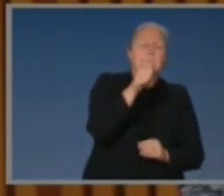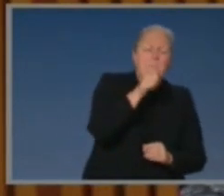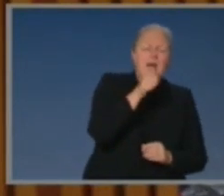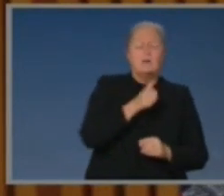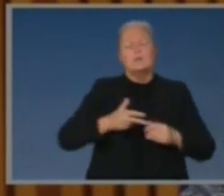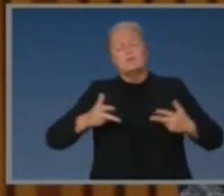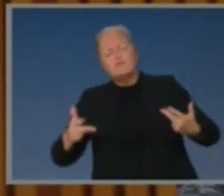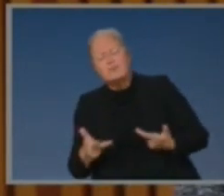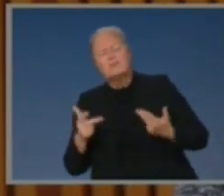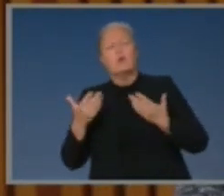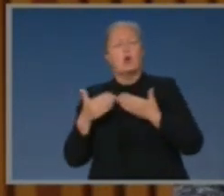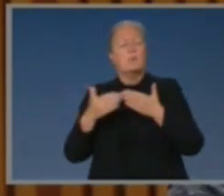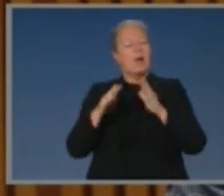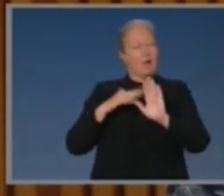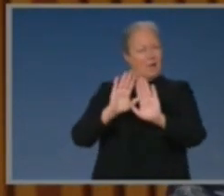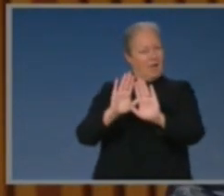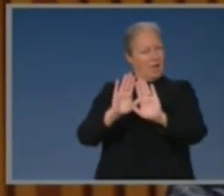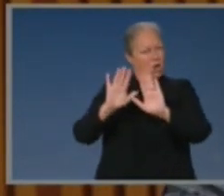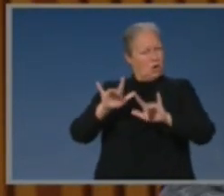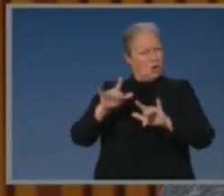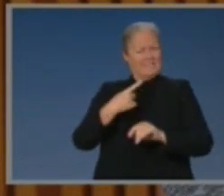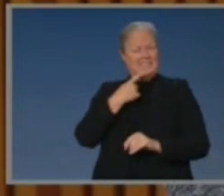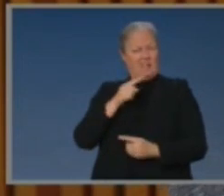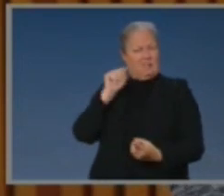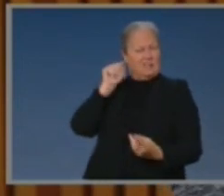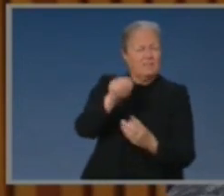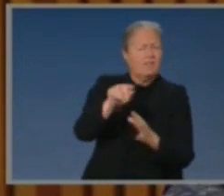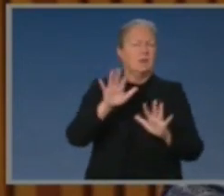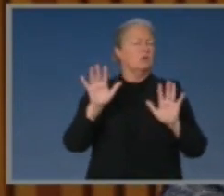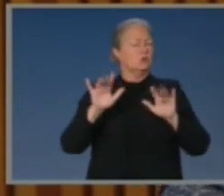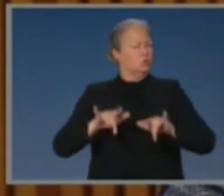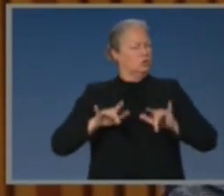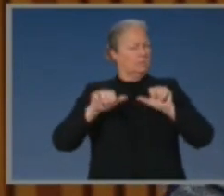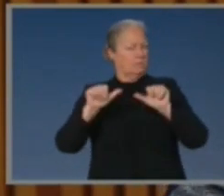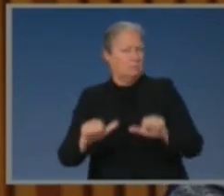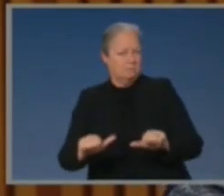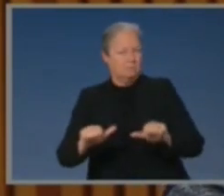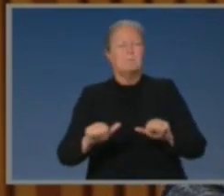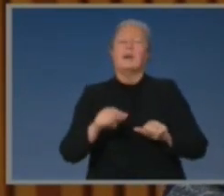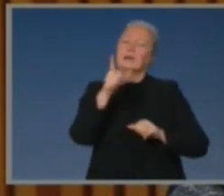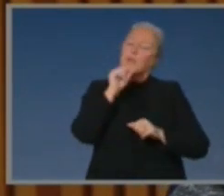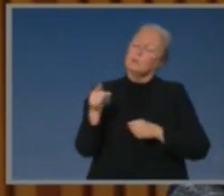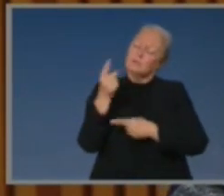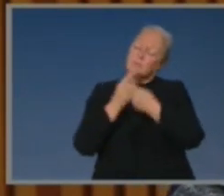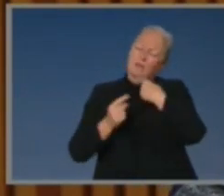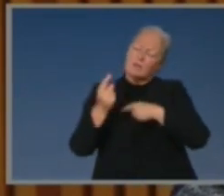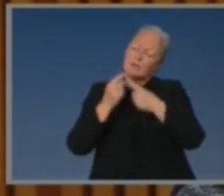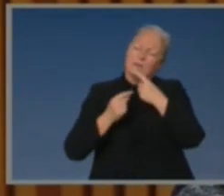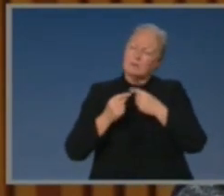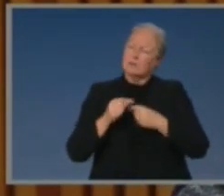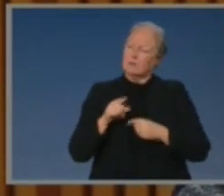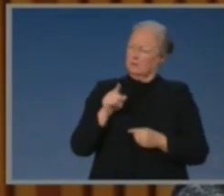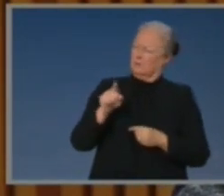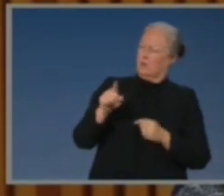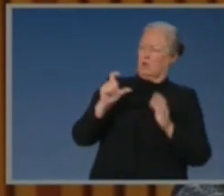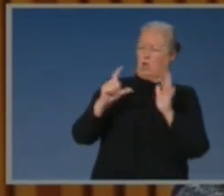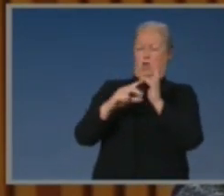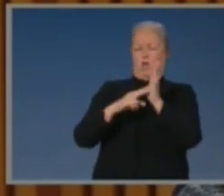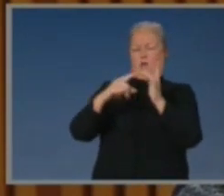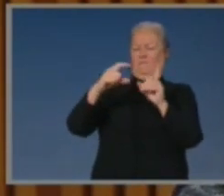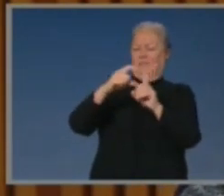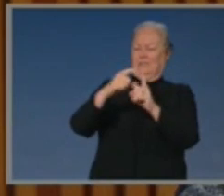us... Well, I haven't been specific, to be fair, Andrew. Well, I think Nev Power was, actually. But could you explain and give us an idea of what a COVID-safe